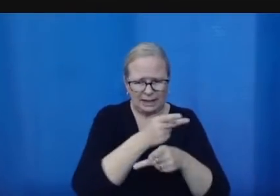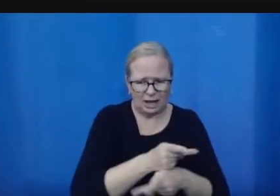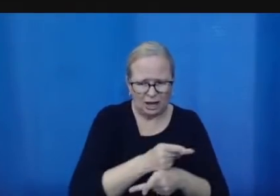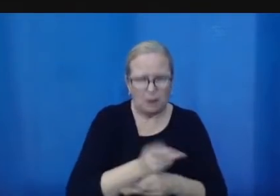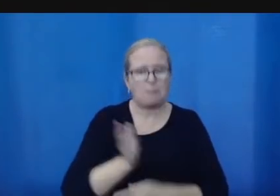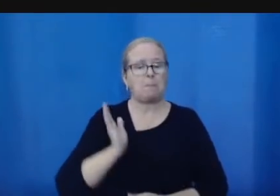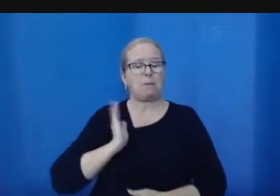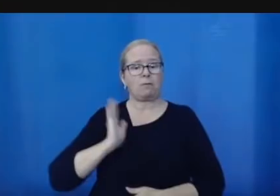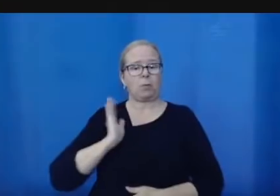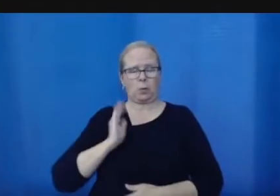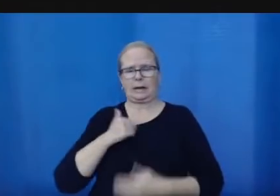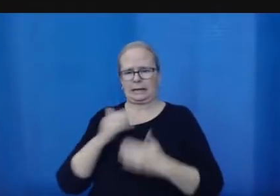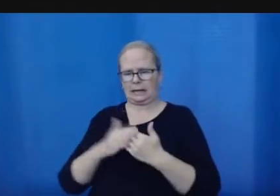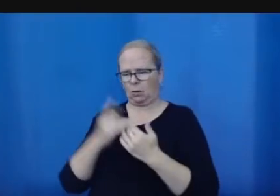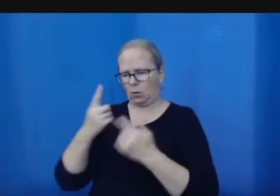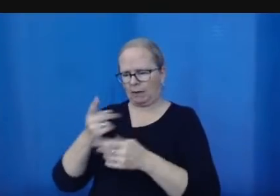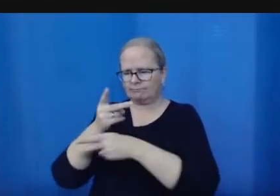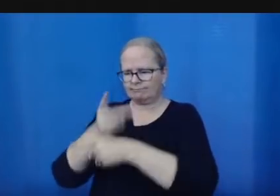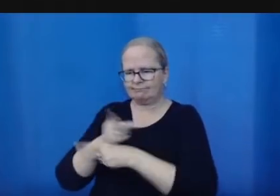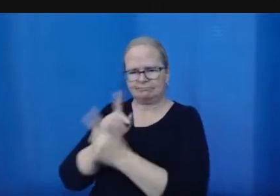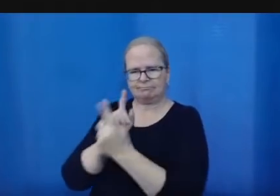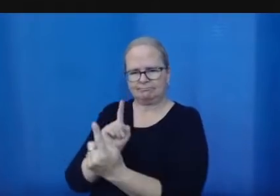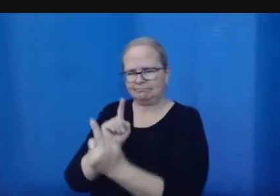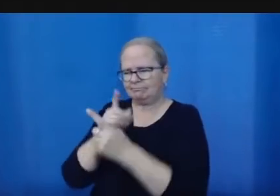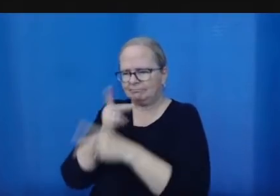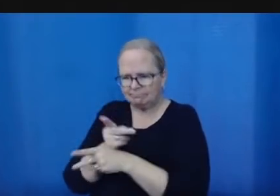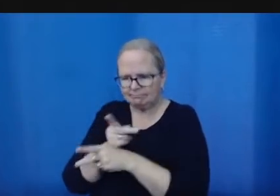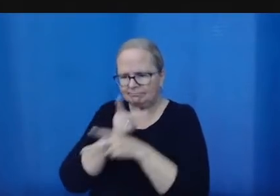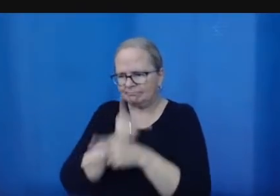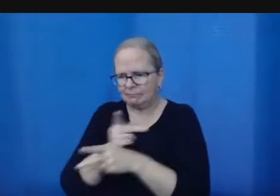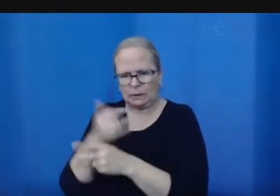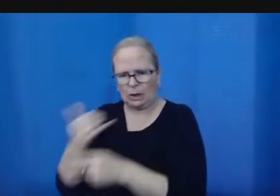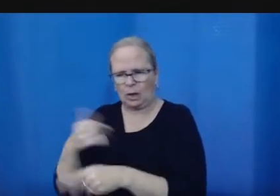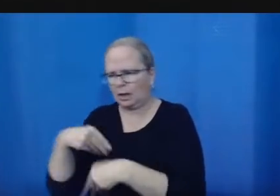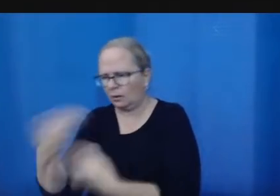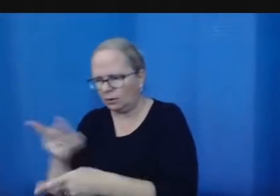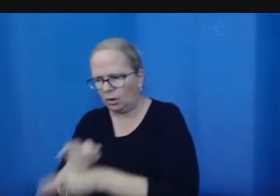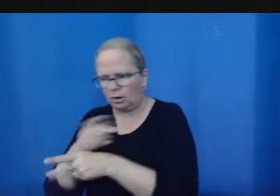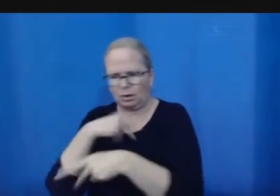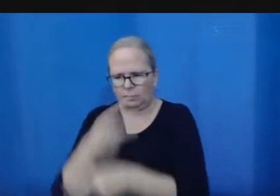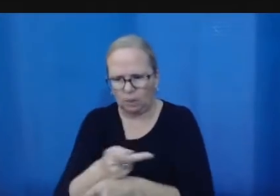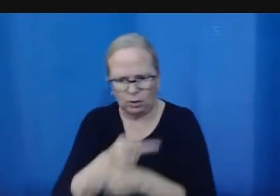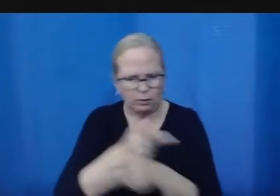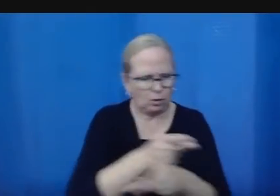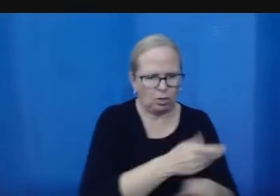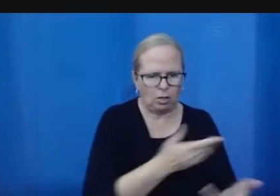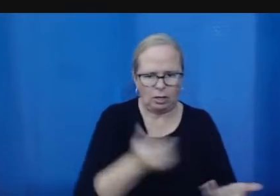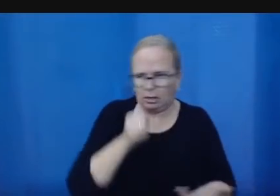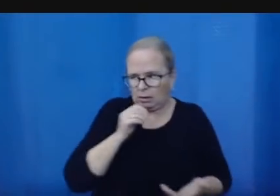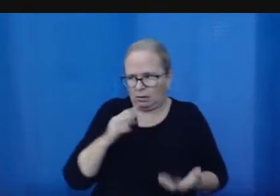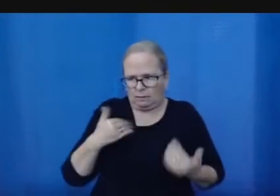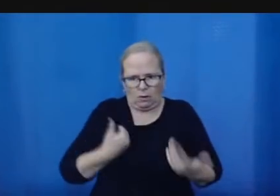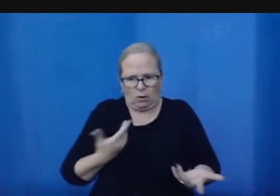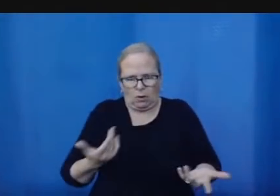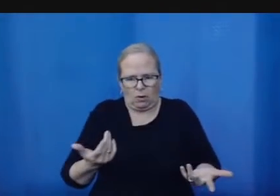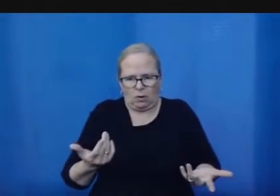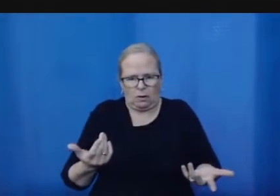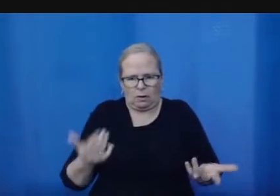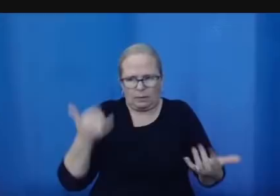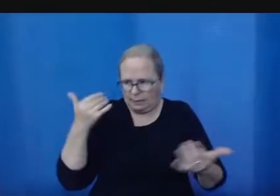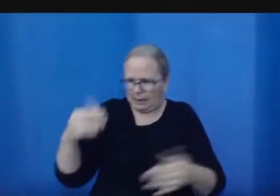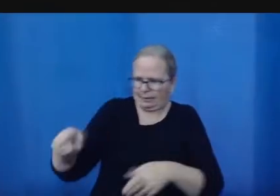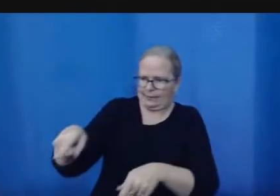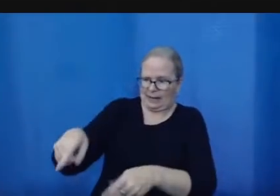now. And with all of that, it's changed for them, I think. The feel of